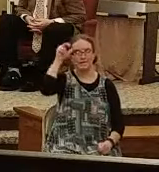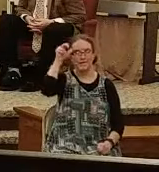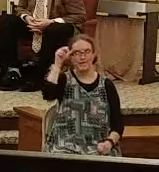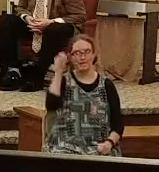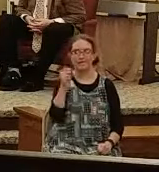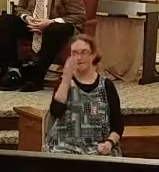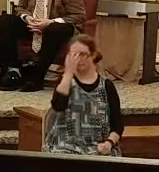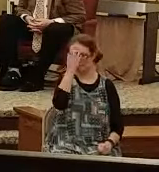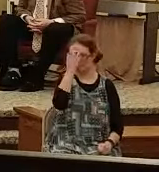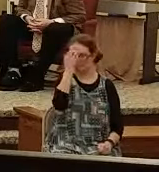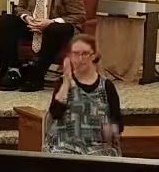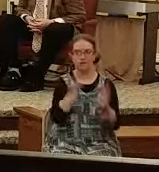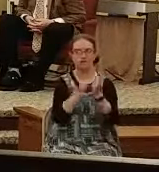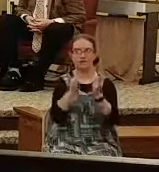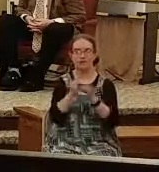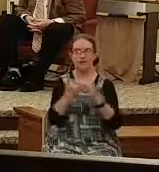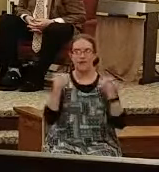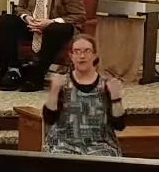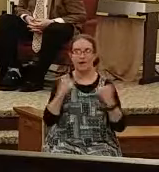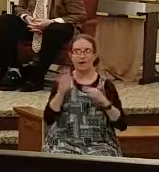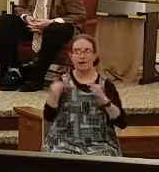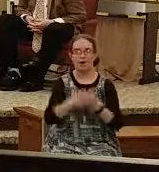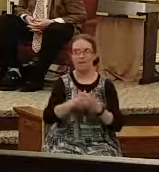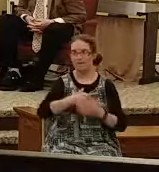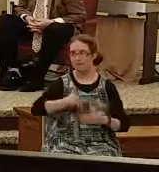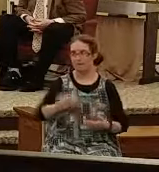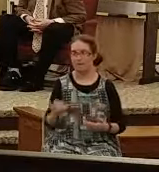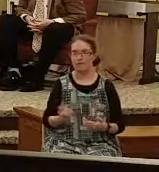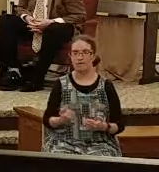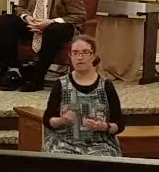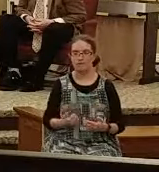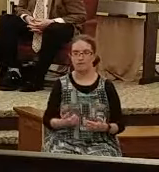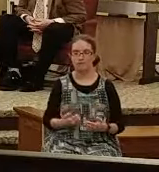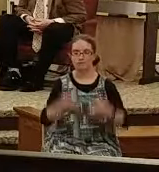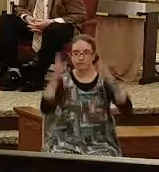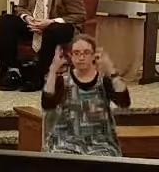You know what? Jesus, he had all the other armor.